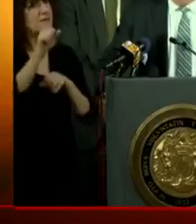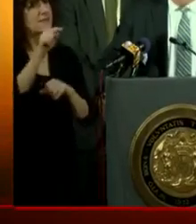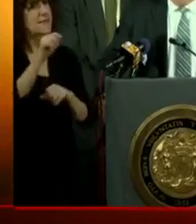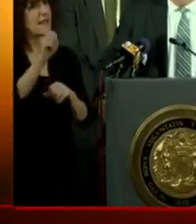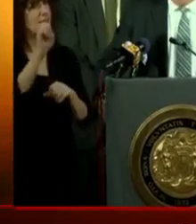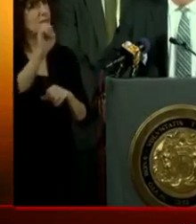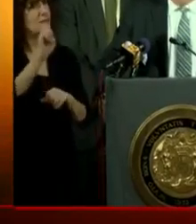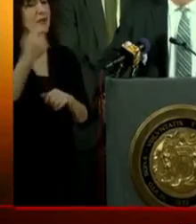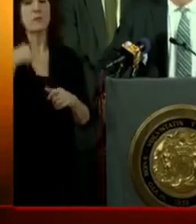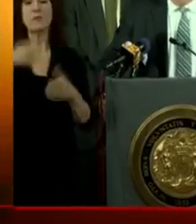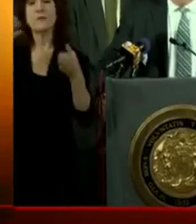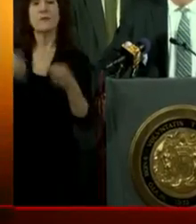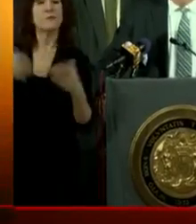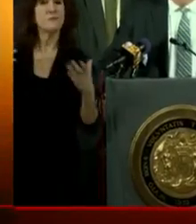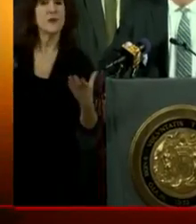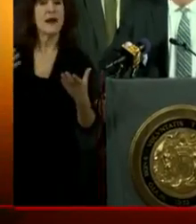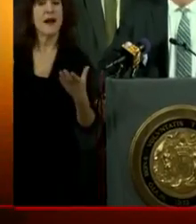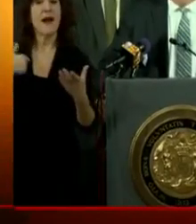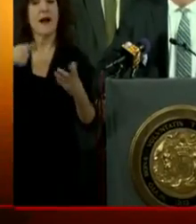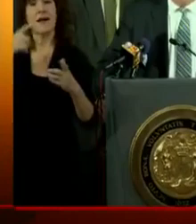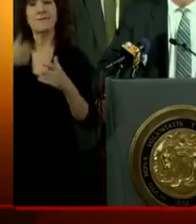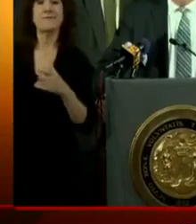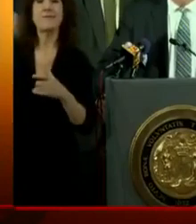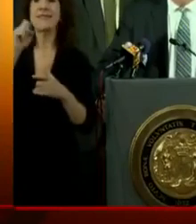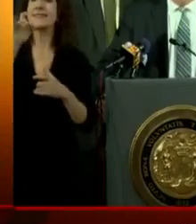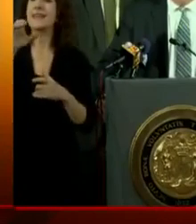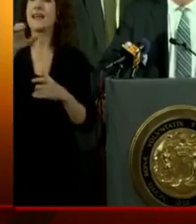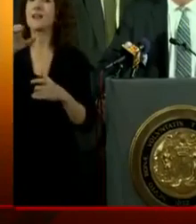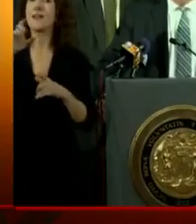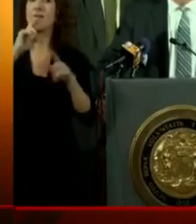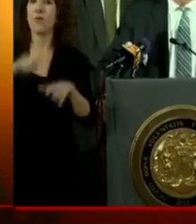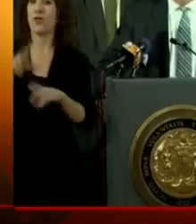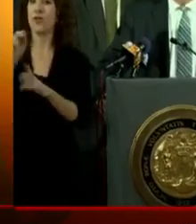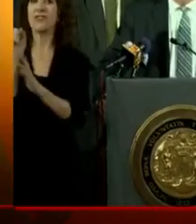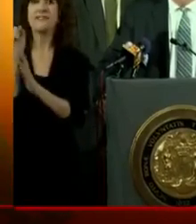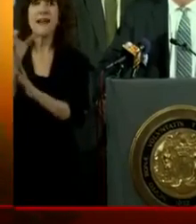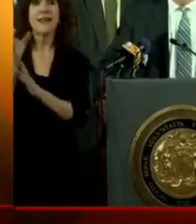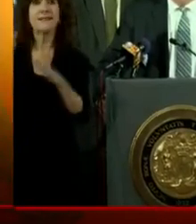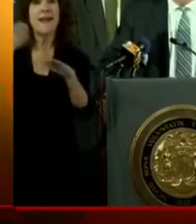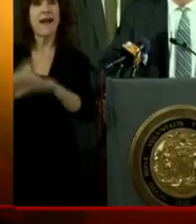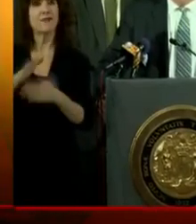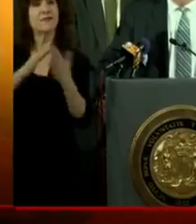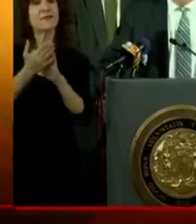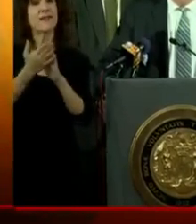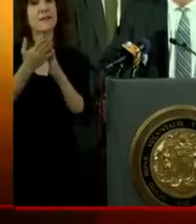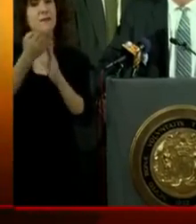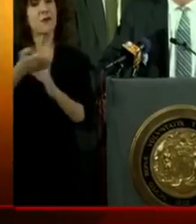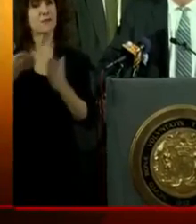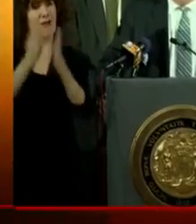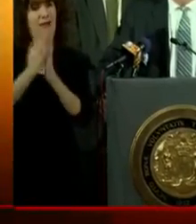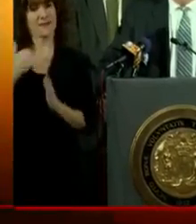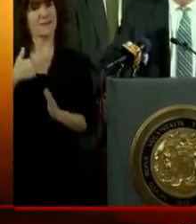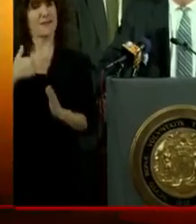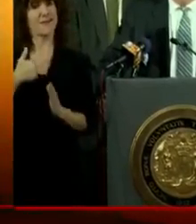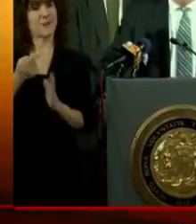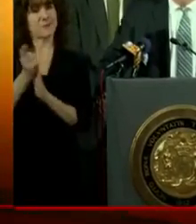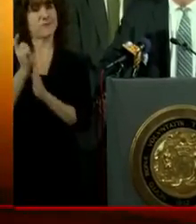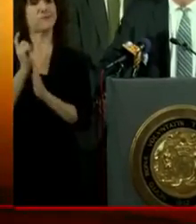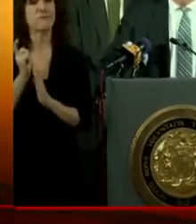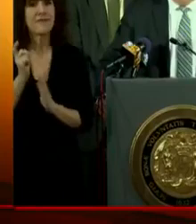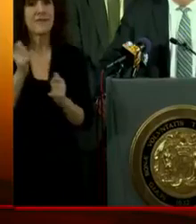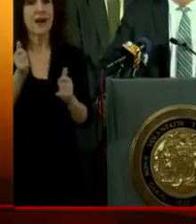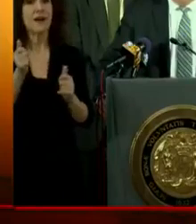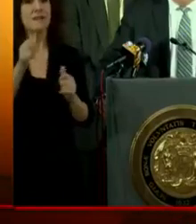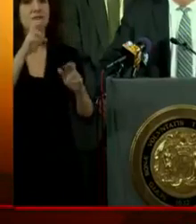emergency? We declared the state of emergency, and I issued the executive order less than 30 seconds after requested by the city of Baltimore. So it didn't take us very long at